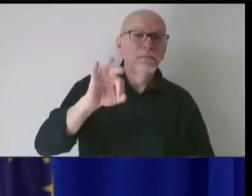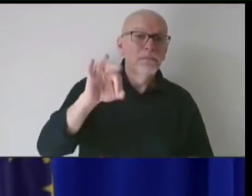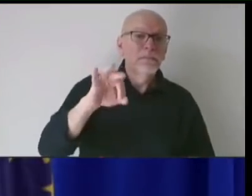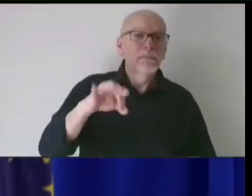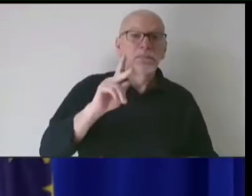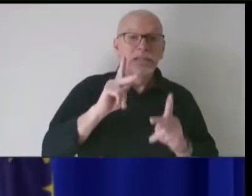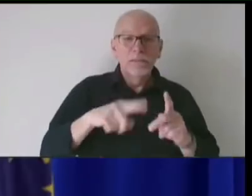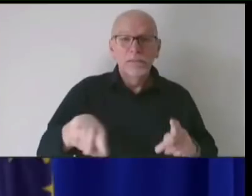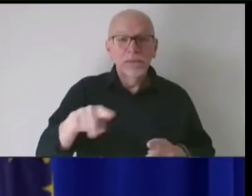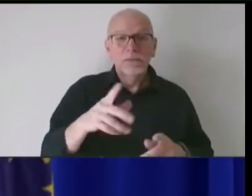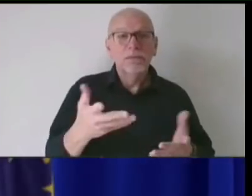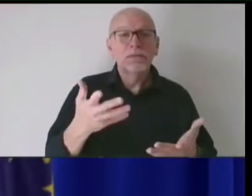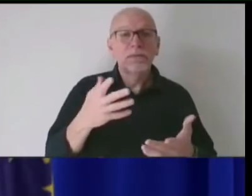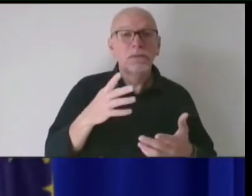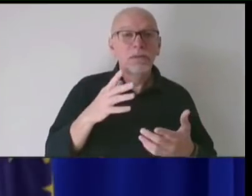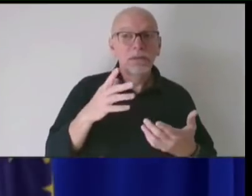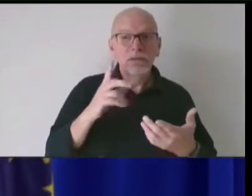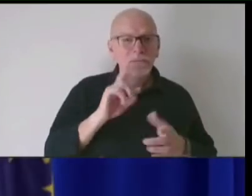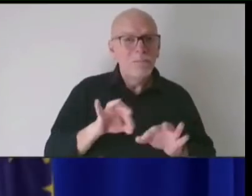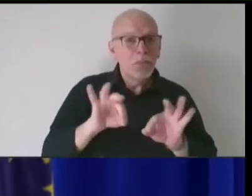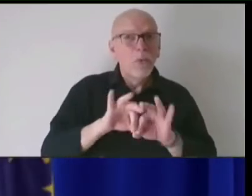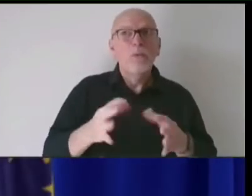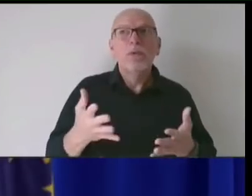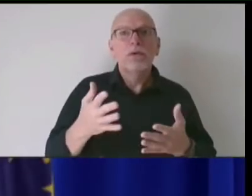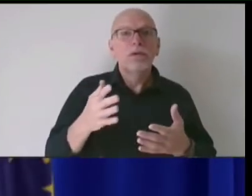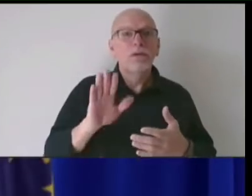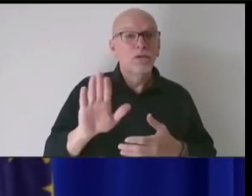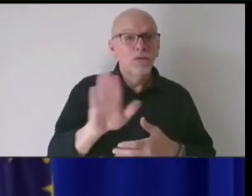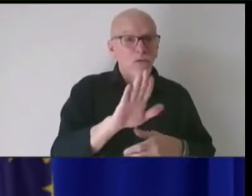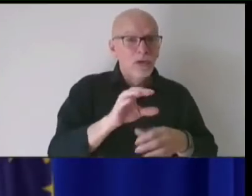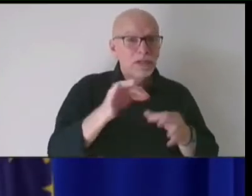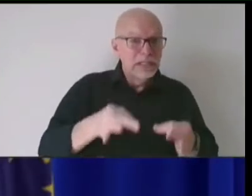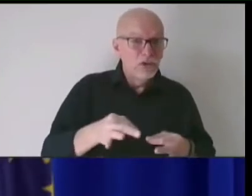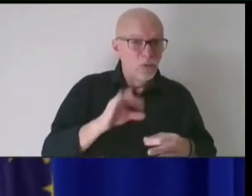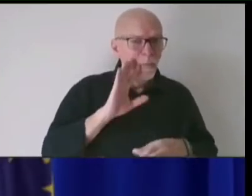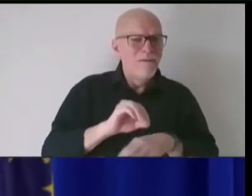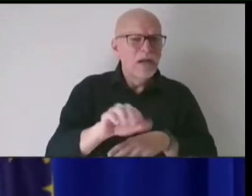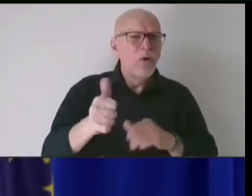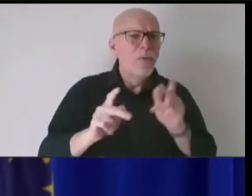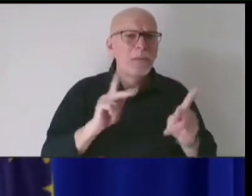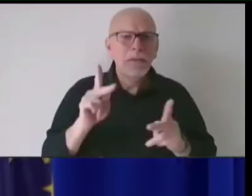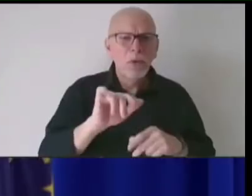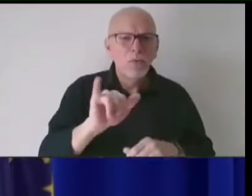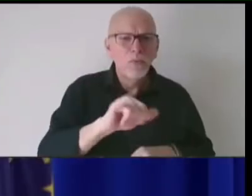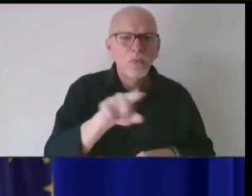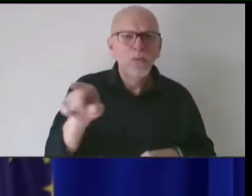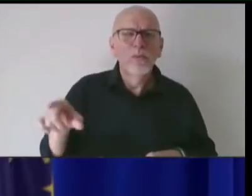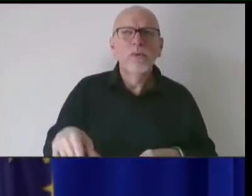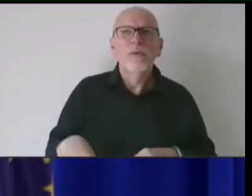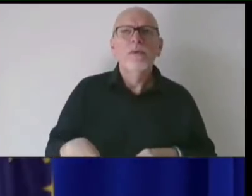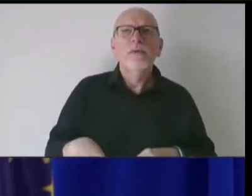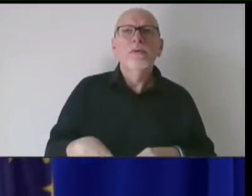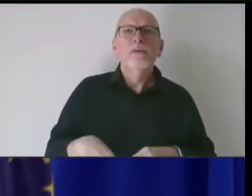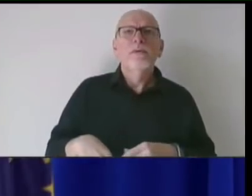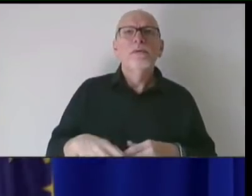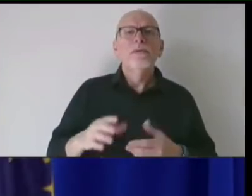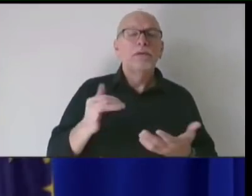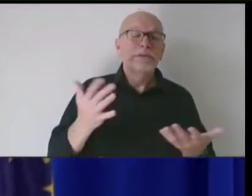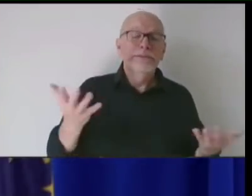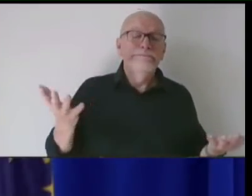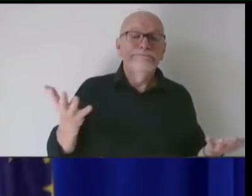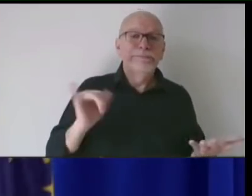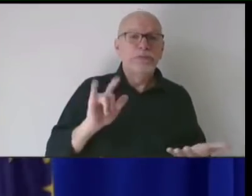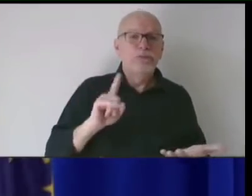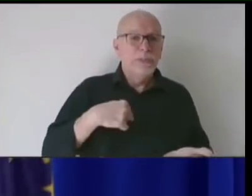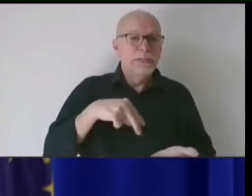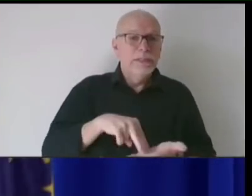this and the effects that their decisions are having on other Hoosiers across our state, that is where I am with this, and that's